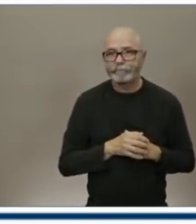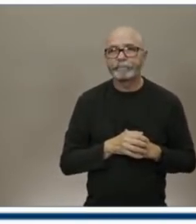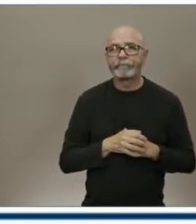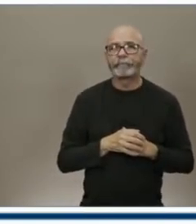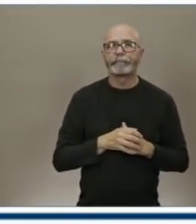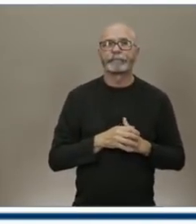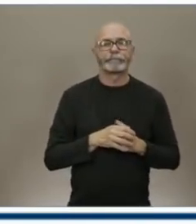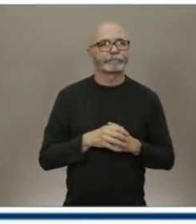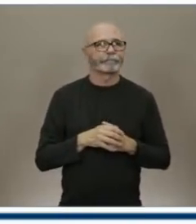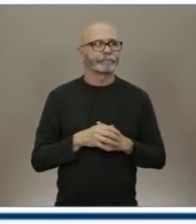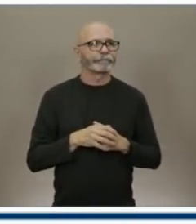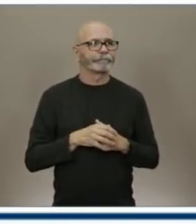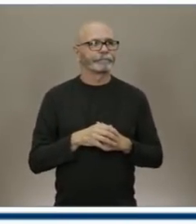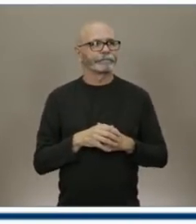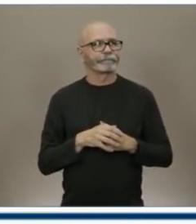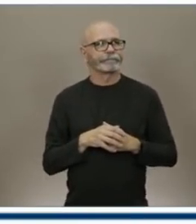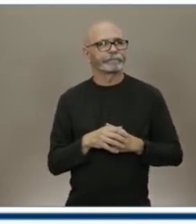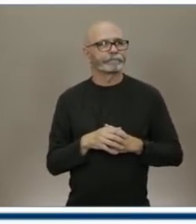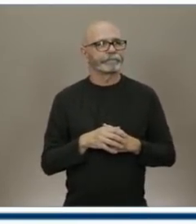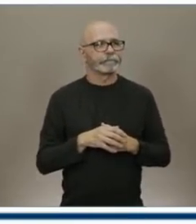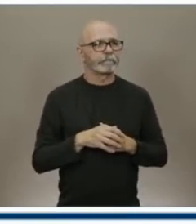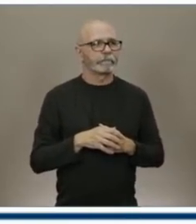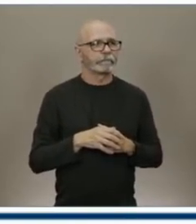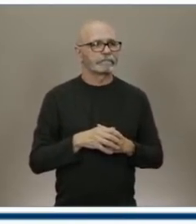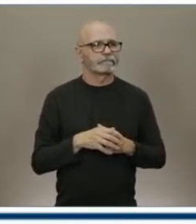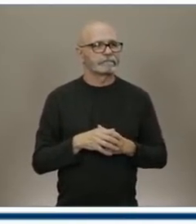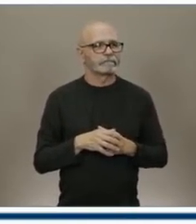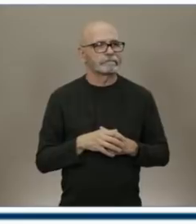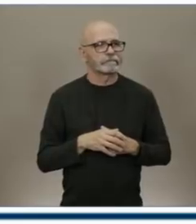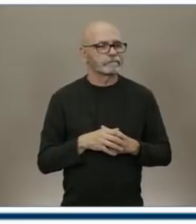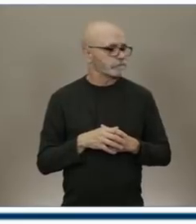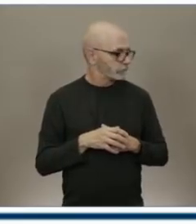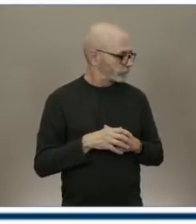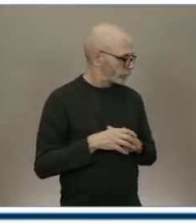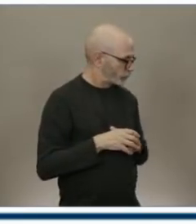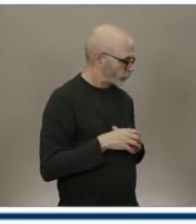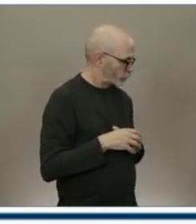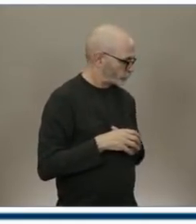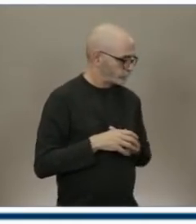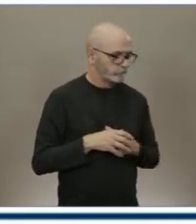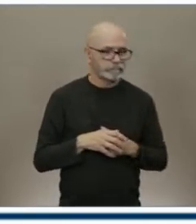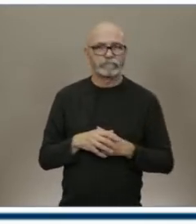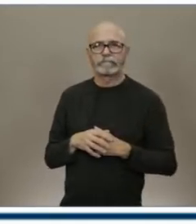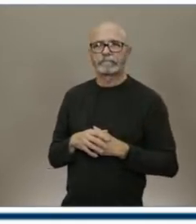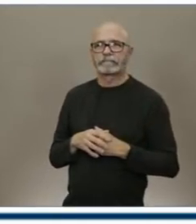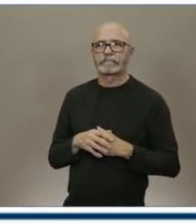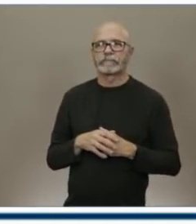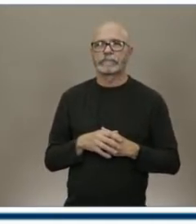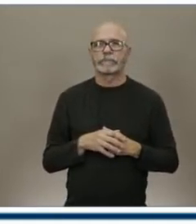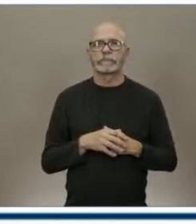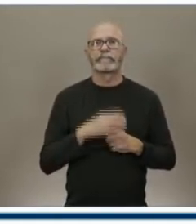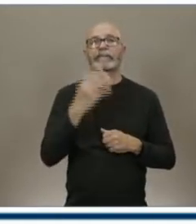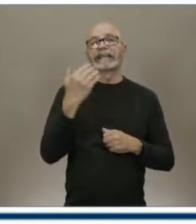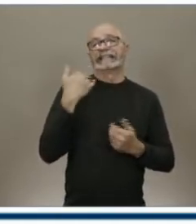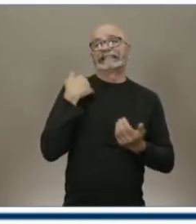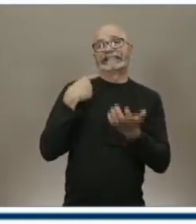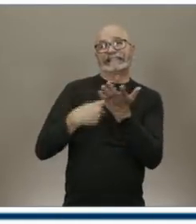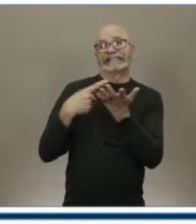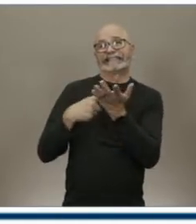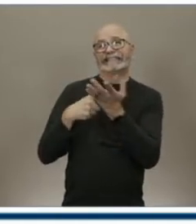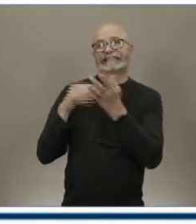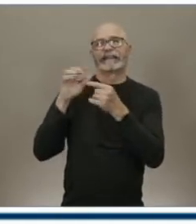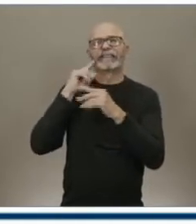the plant yesterday. When was the decision made from that first closure to this more longer closure? When was that decision